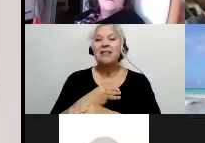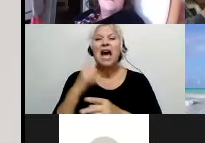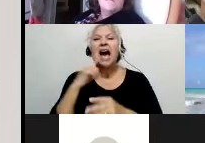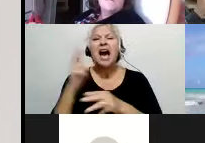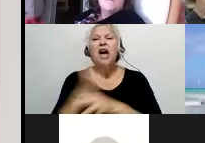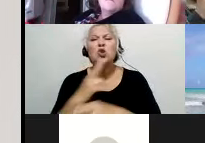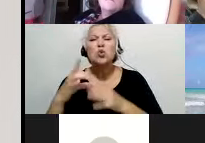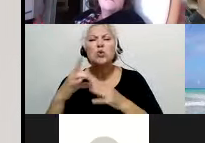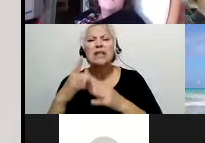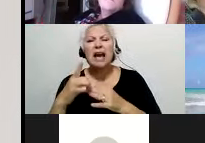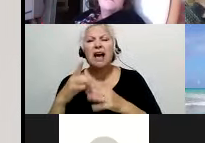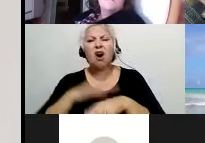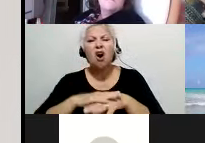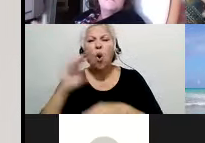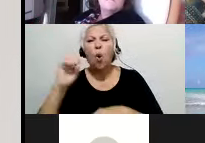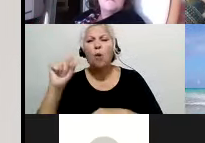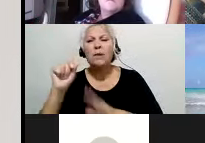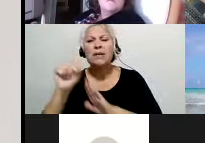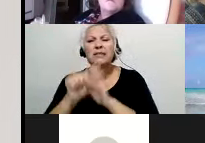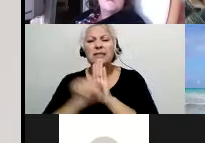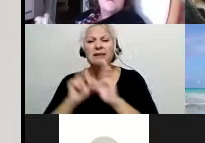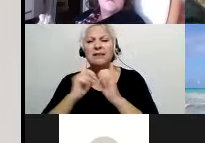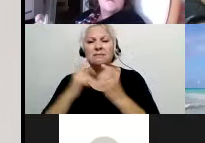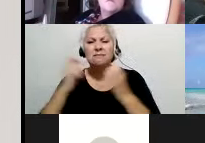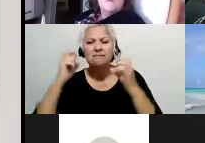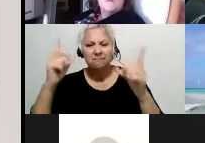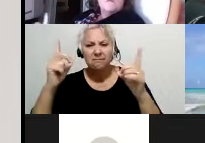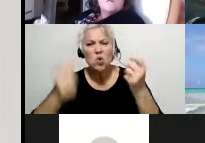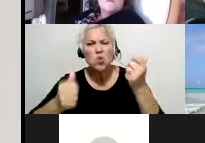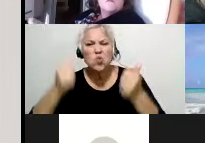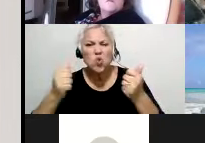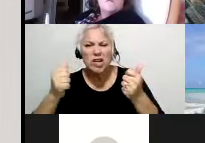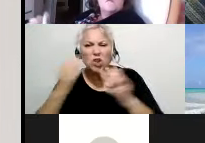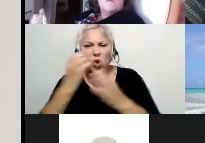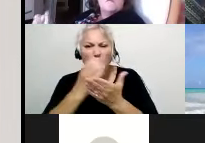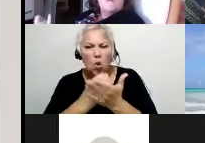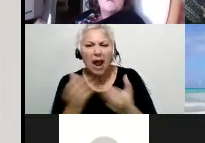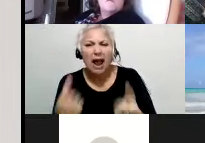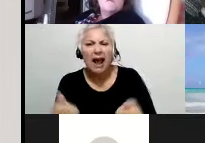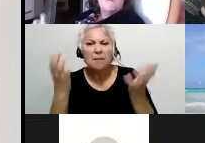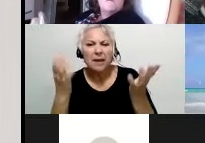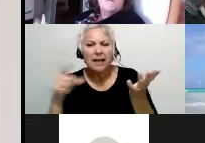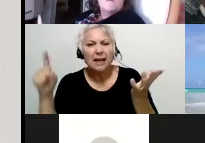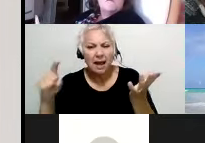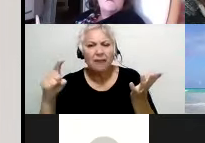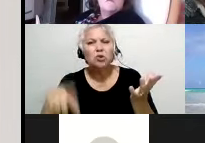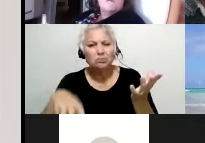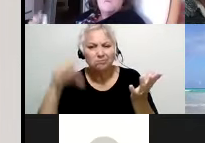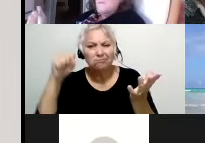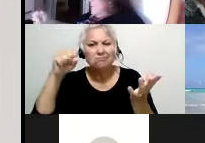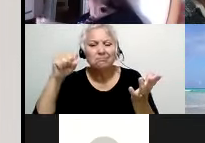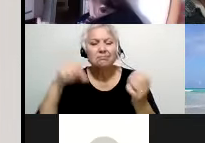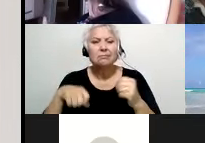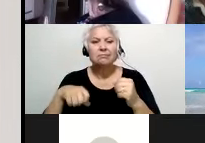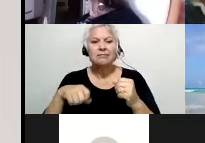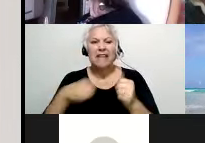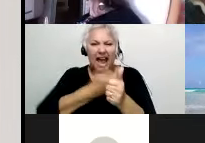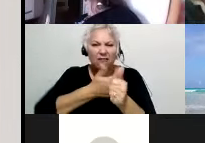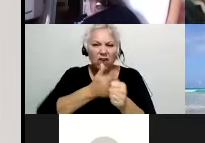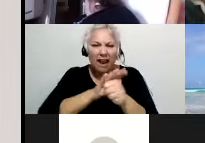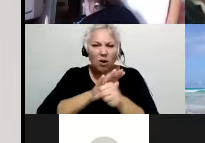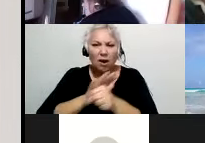guidance on the Oklahoma State Department of Education to determine which courses and how many she would have to take in each